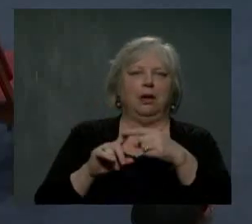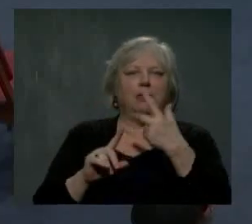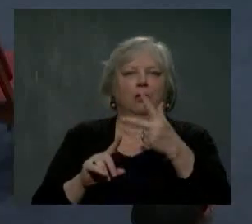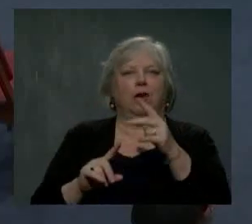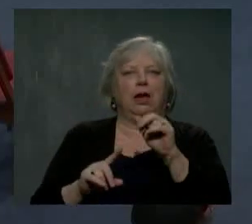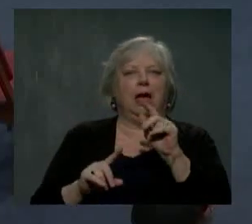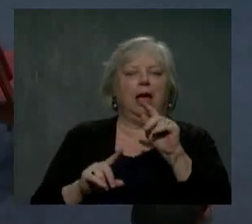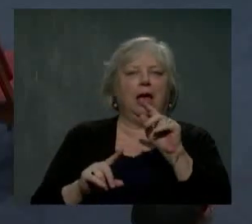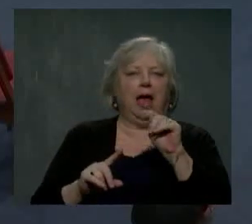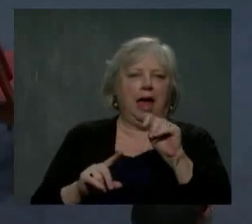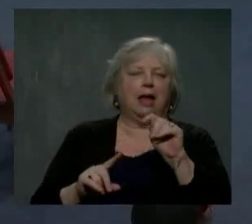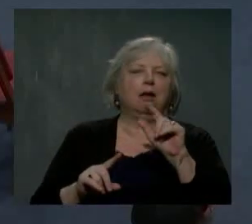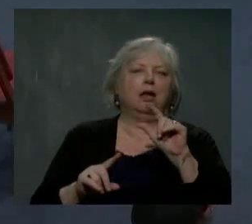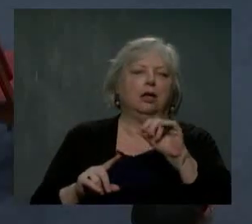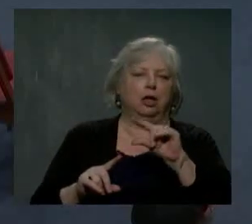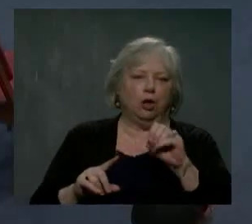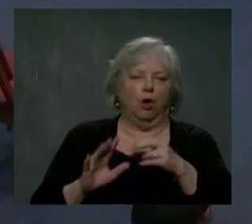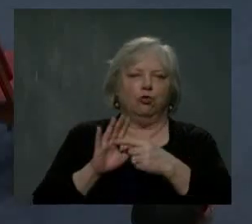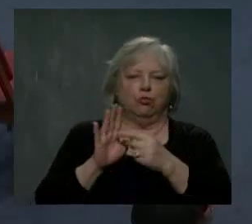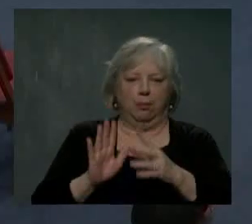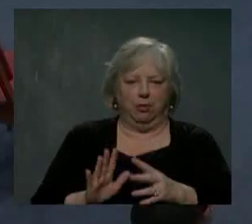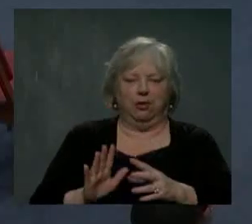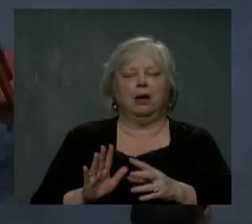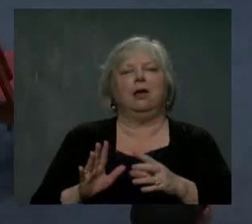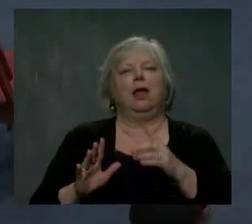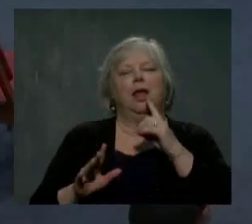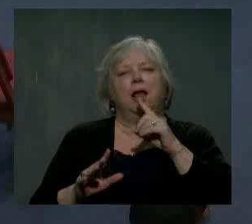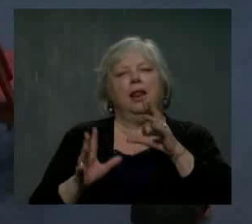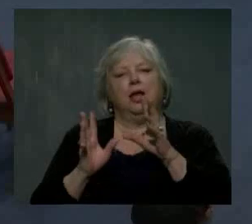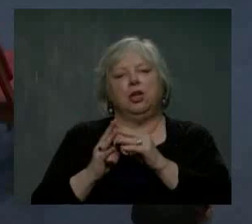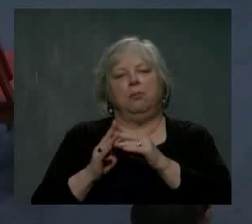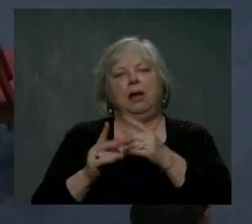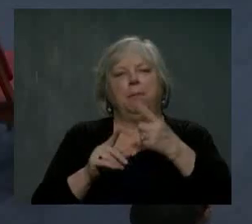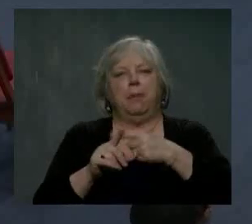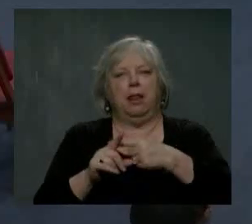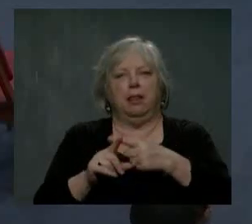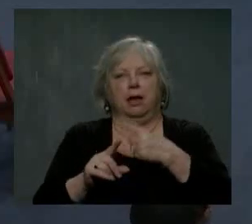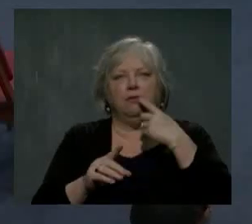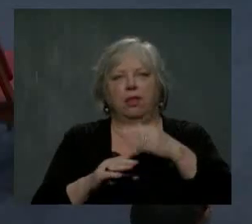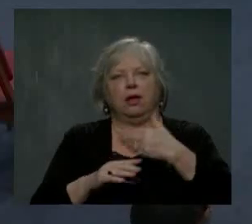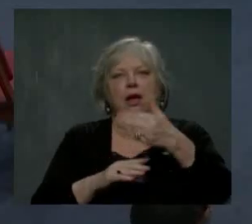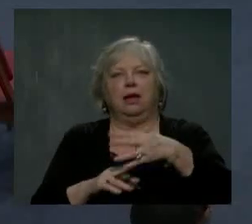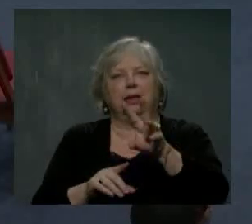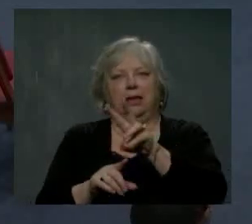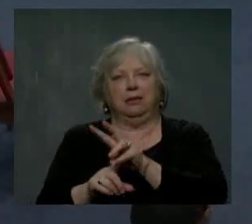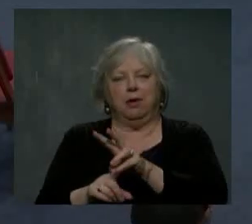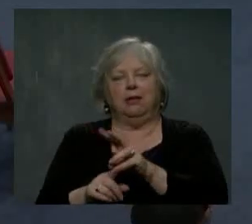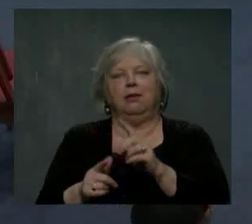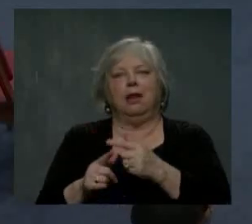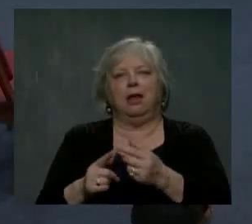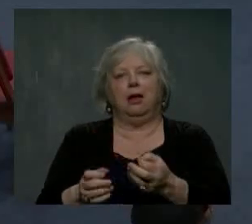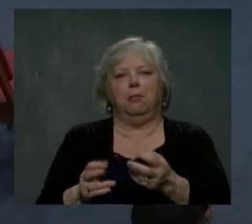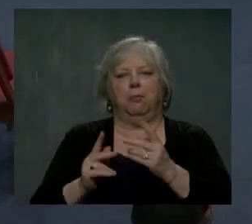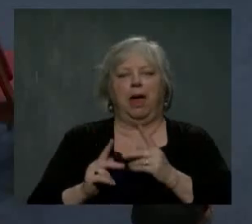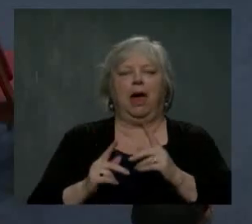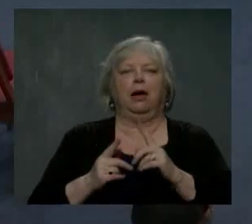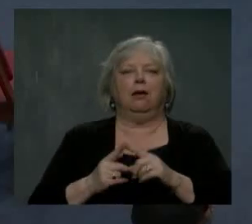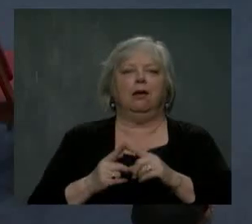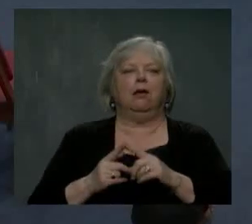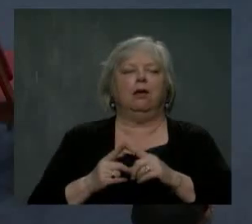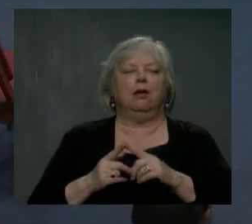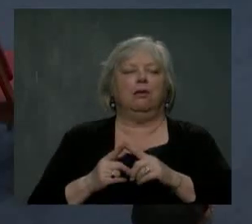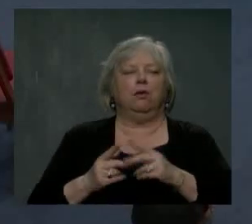representatives. Once the group is established, they should meet monthly for the next 6 months and come back to the board with some recommendations for